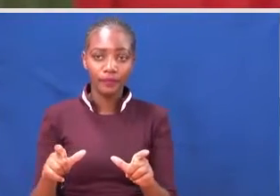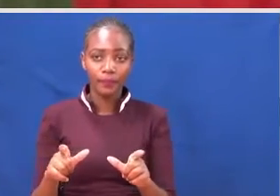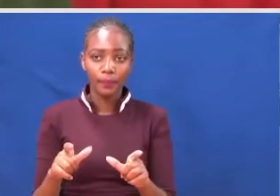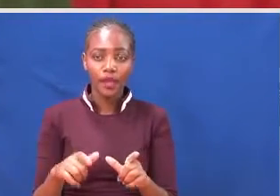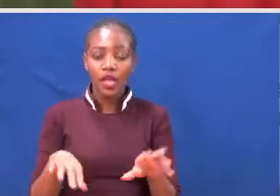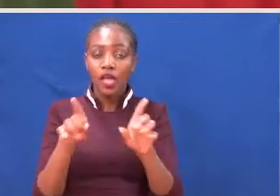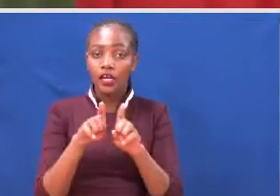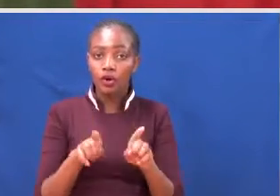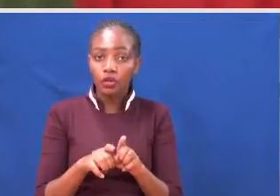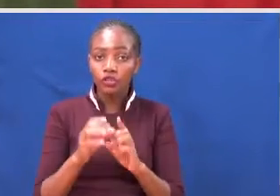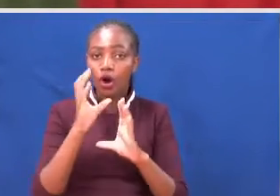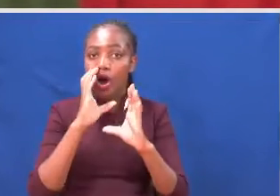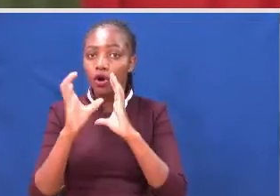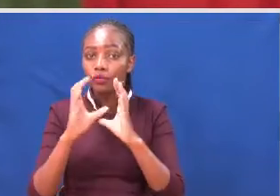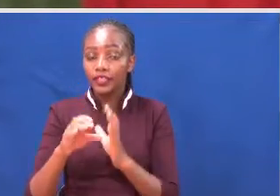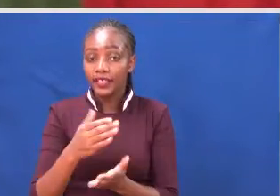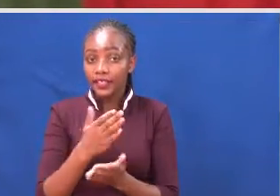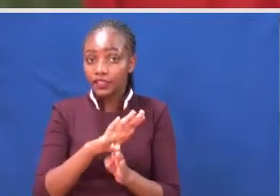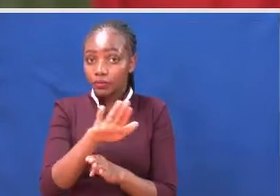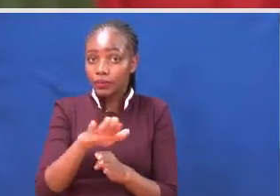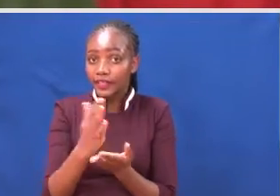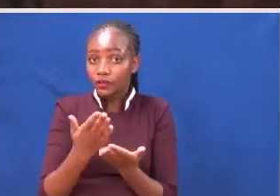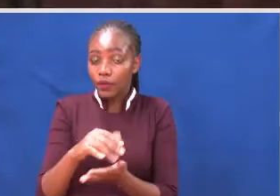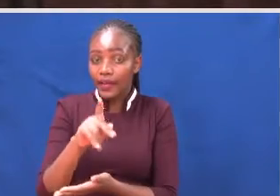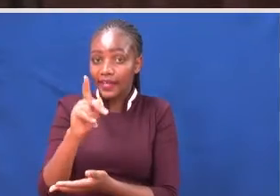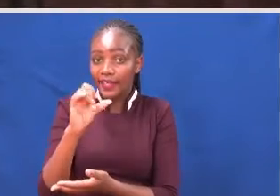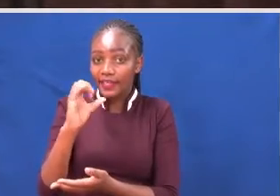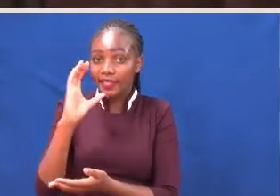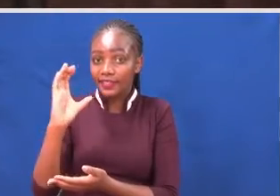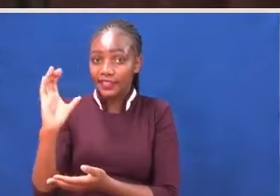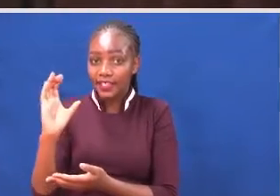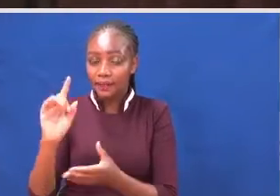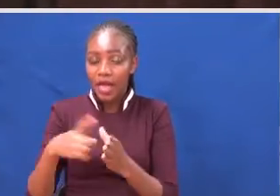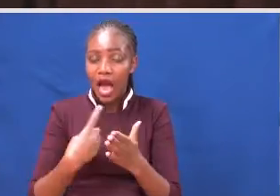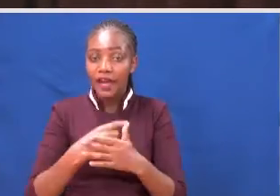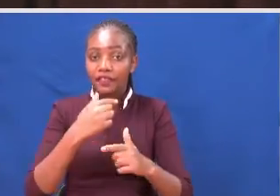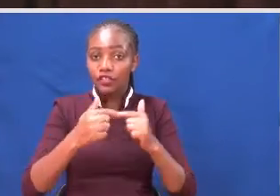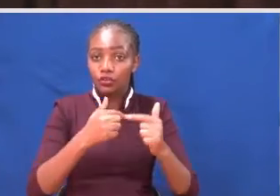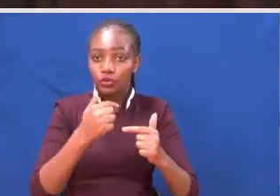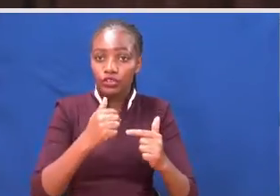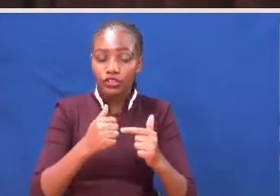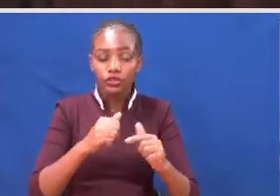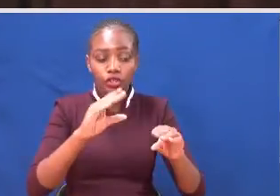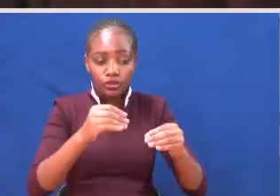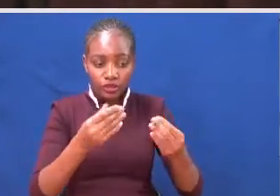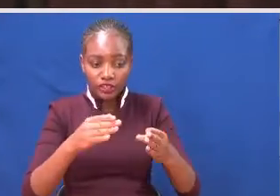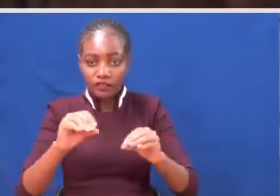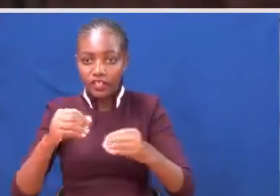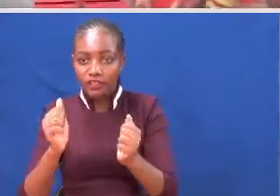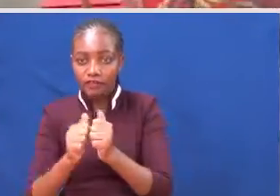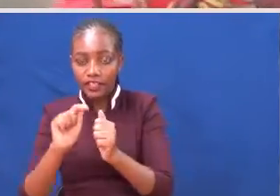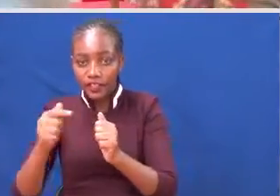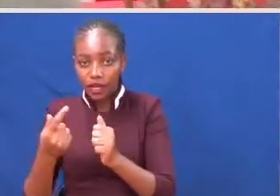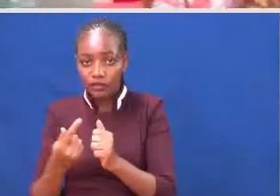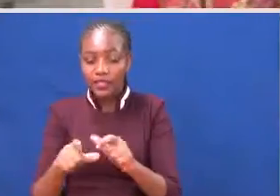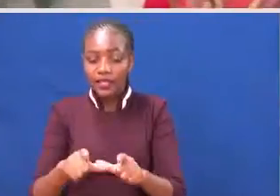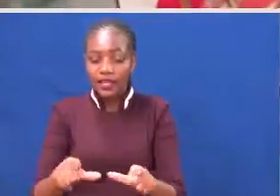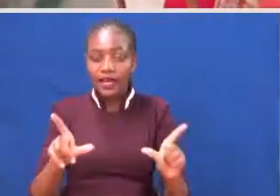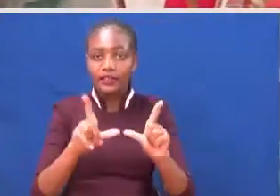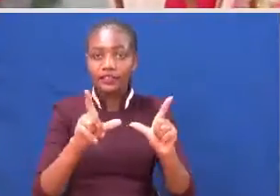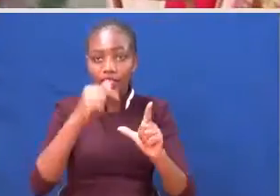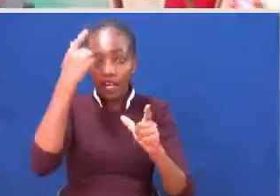deeds. Speaking at the Kenyatta International Convention Center, where he kicked off the issuance of 10,000 title deeds to Samburu